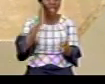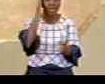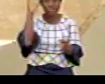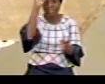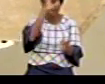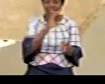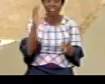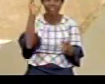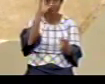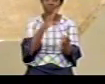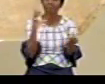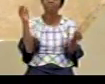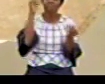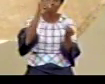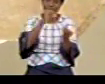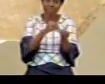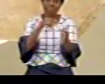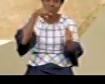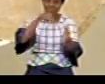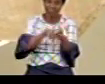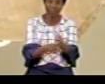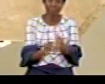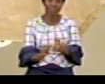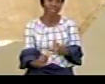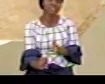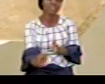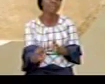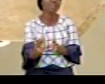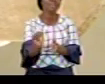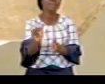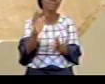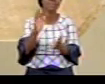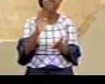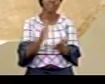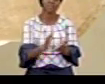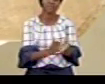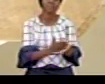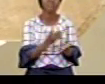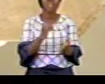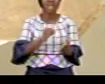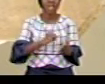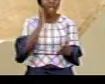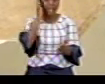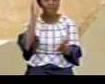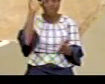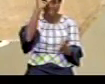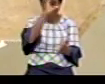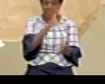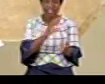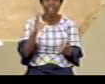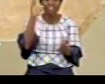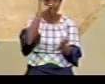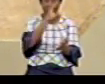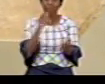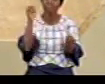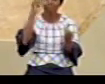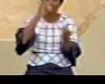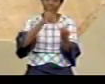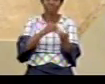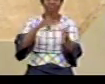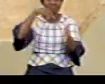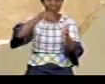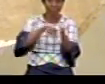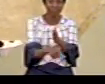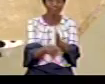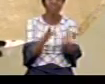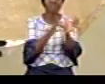I will dig a little deeper, deeper yet, deeper yet. I will dig a little